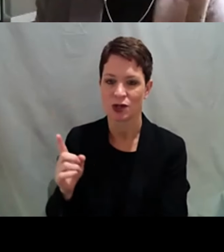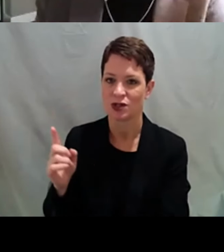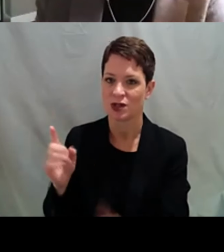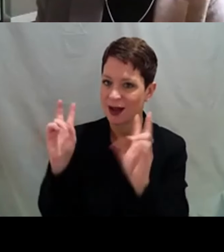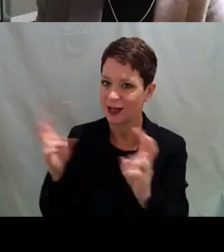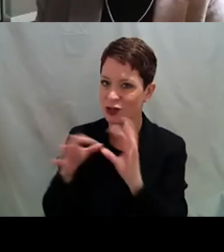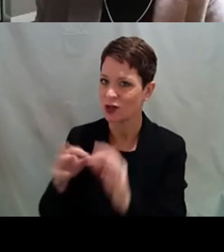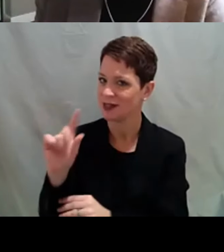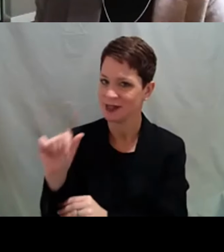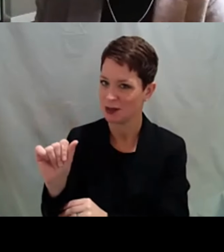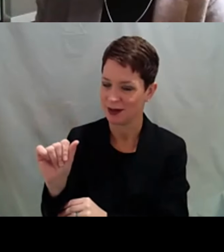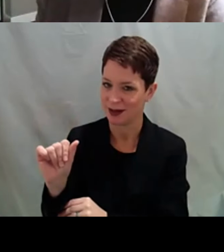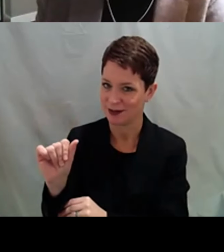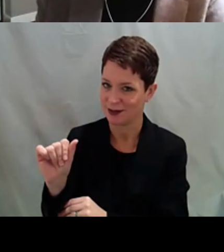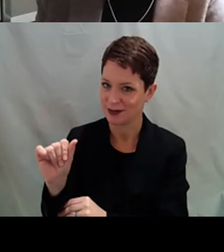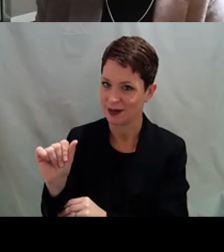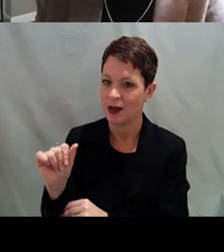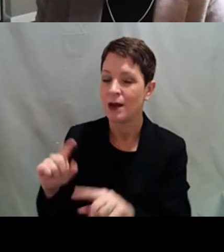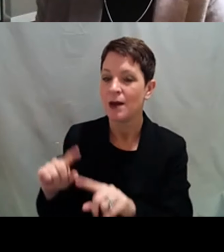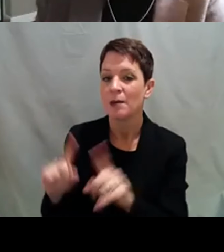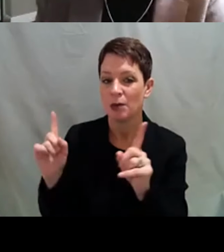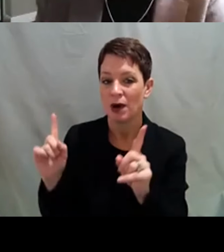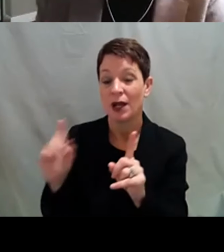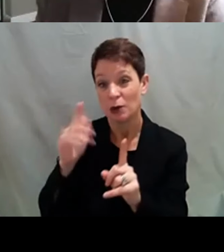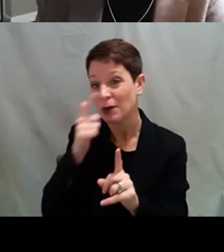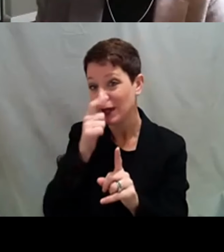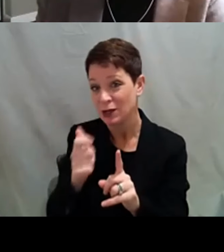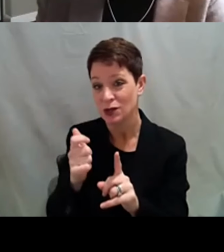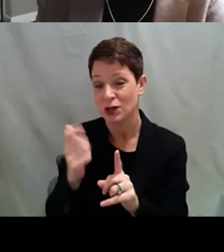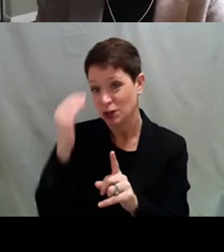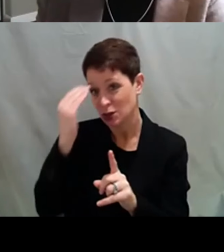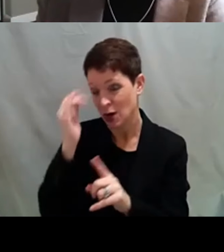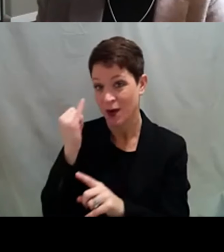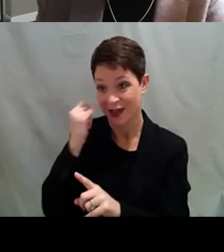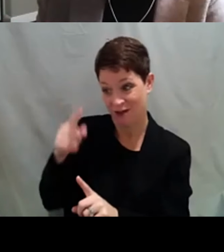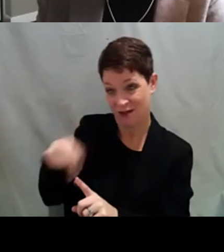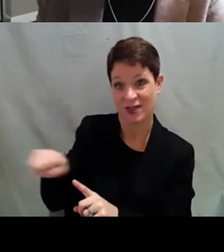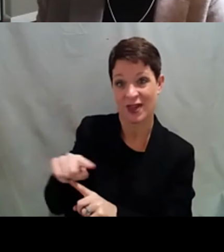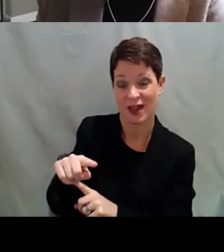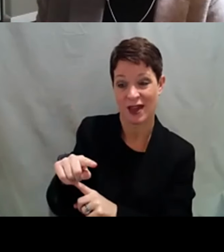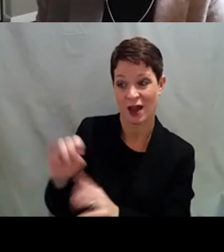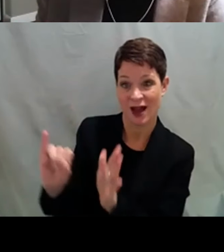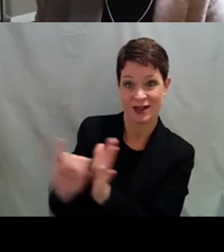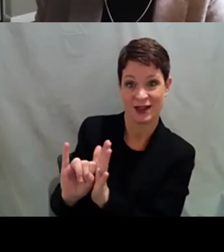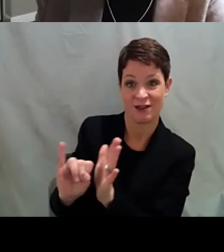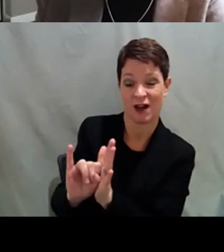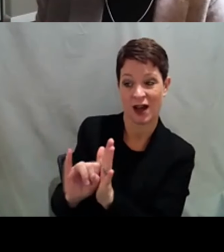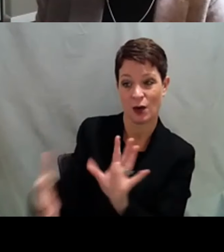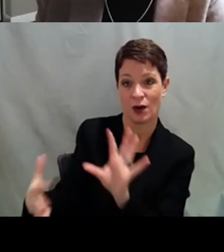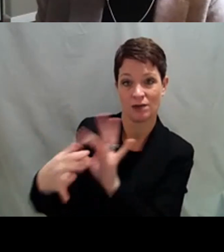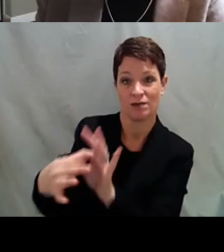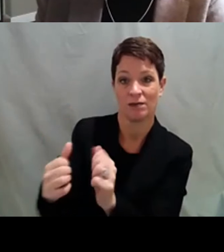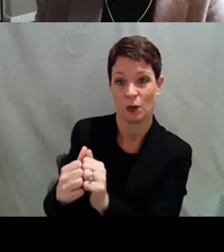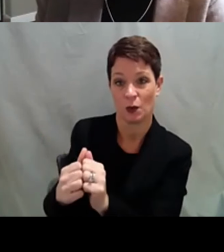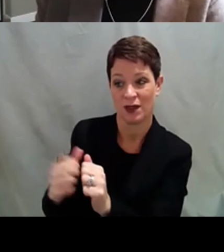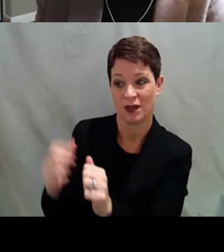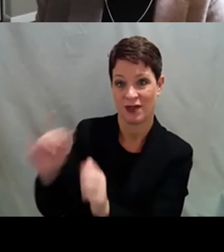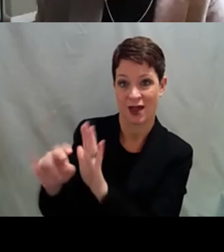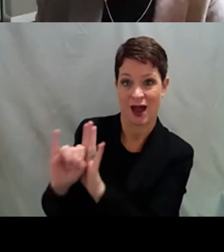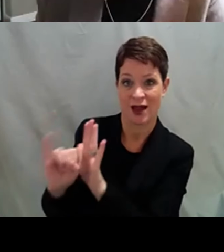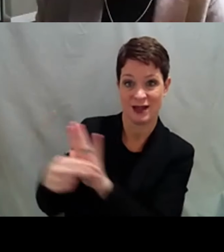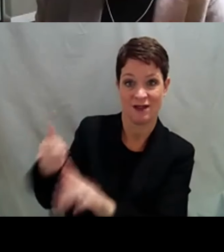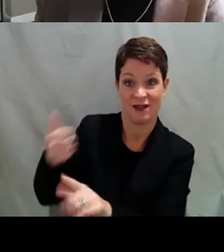of disability, although it would be interesting to know whether they have or identify with the disability identity. But